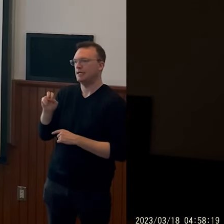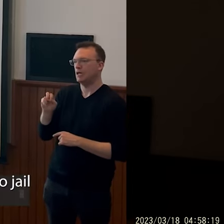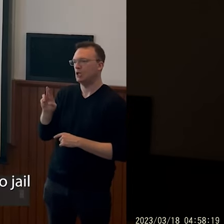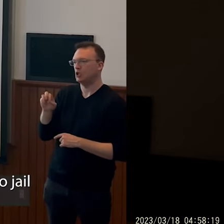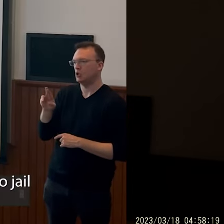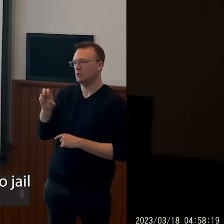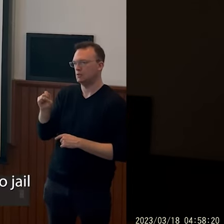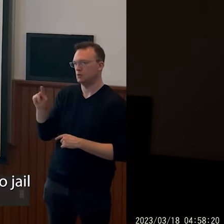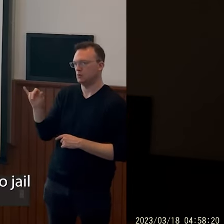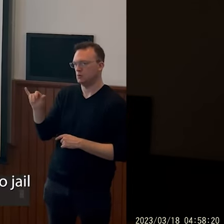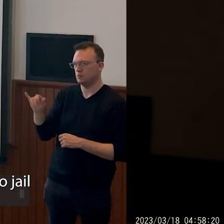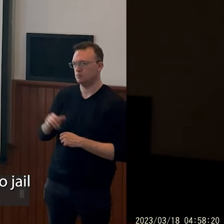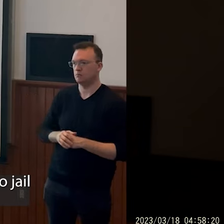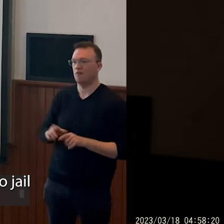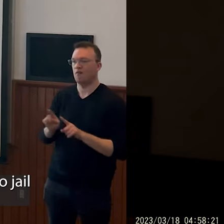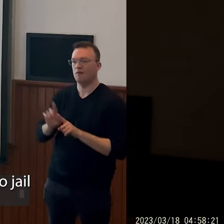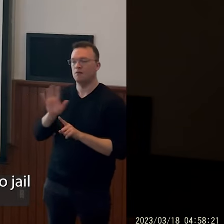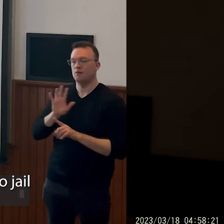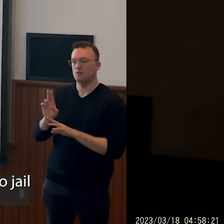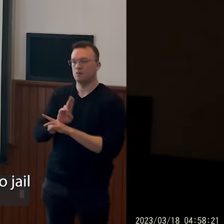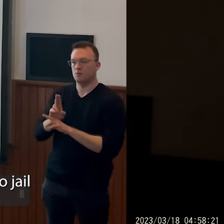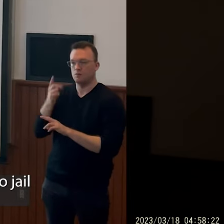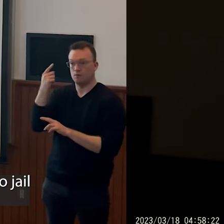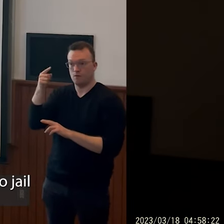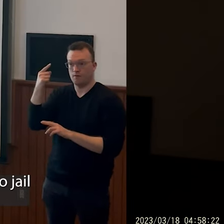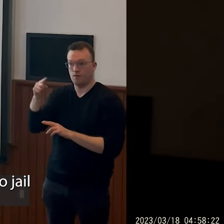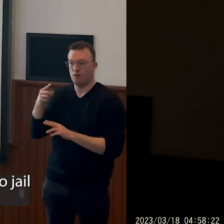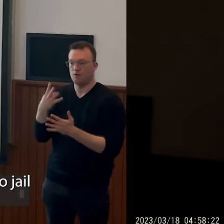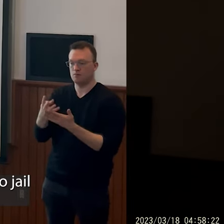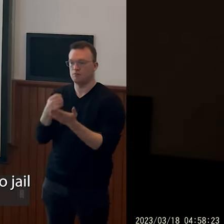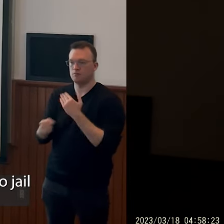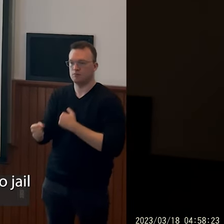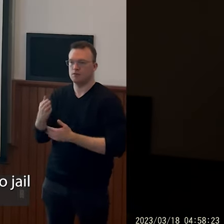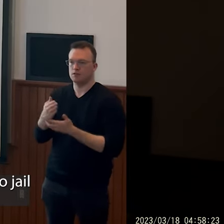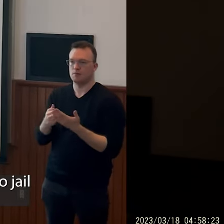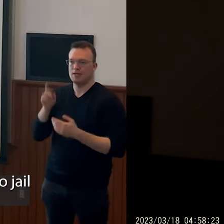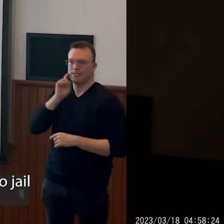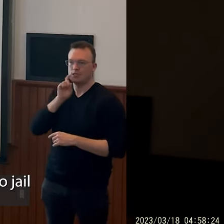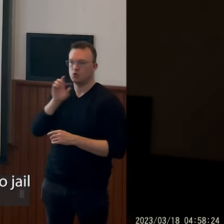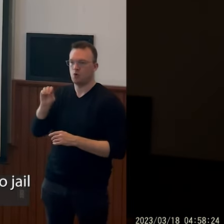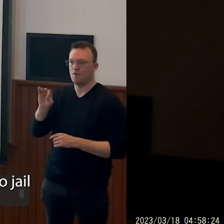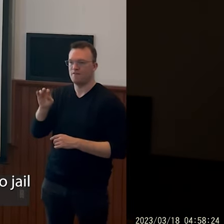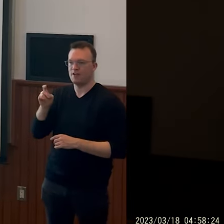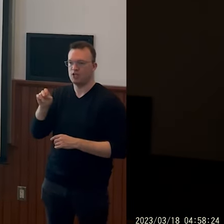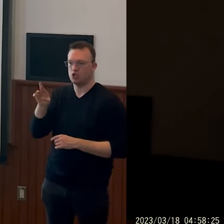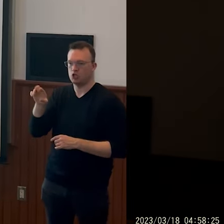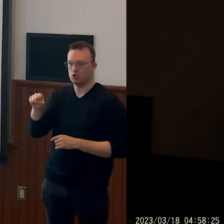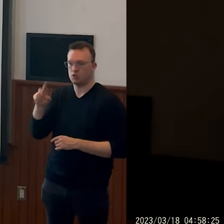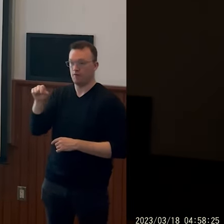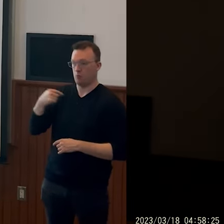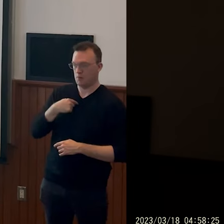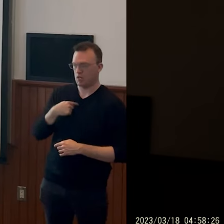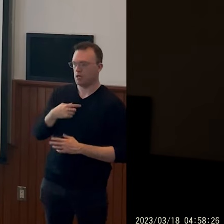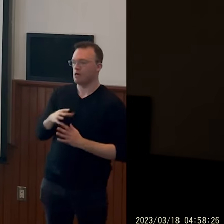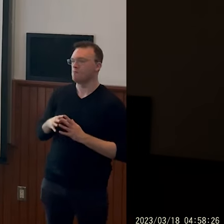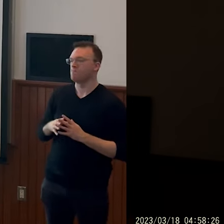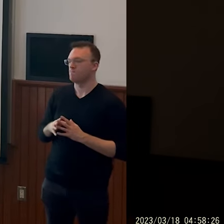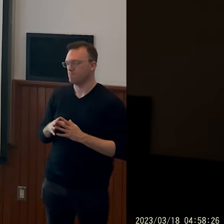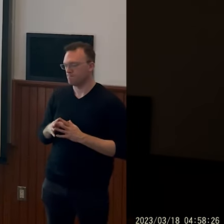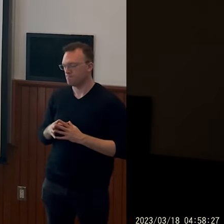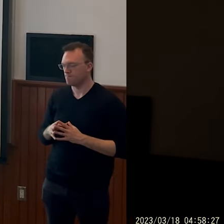it also at one point used to jail some sexual offenders. So for me, it was